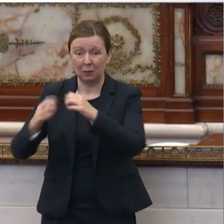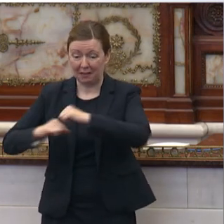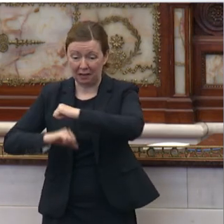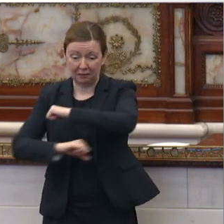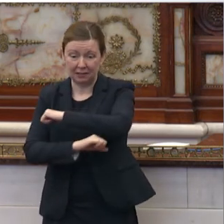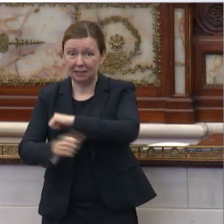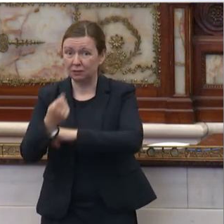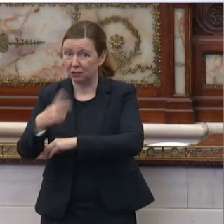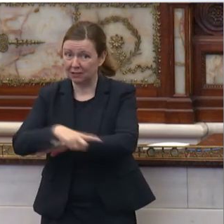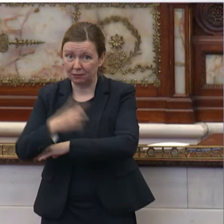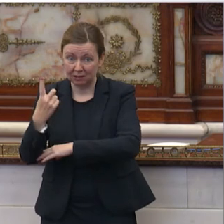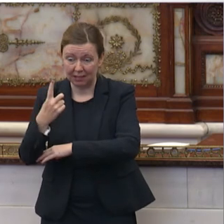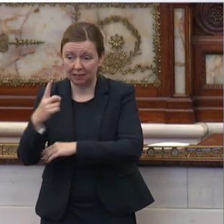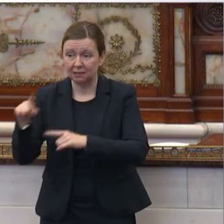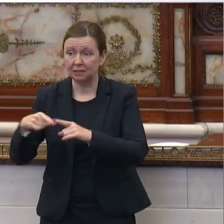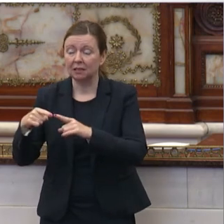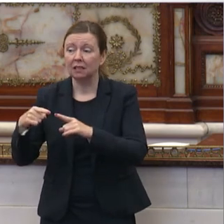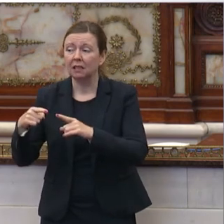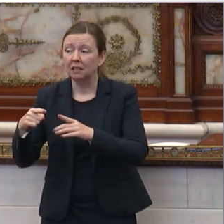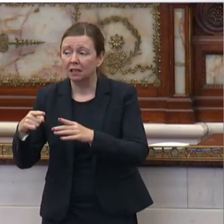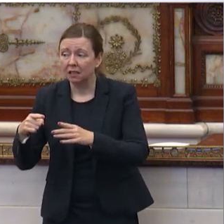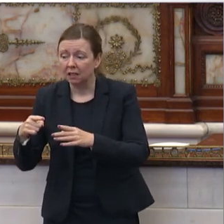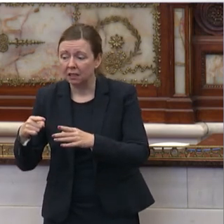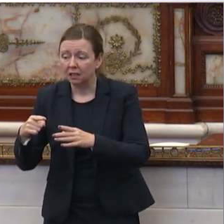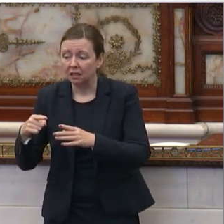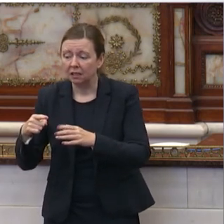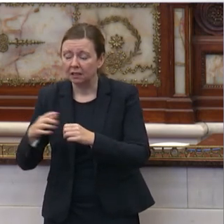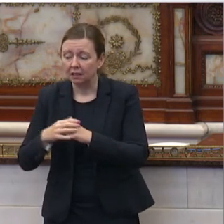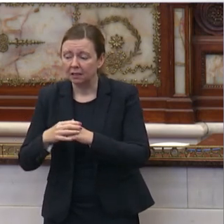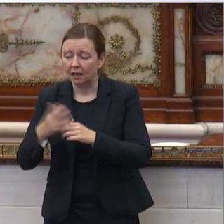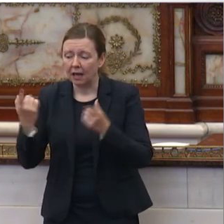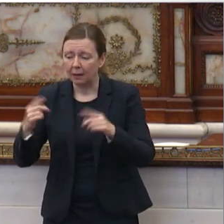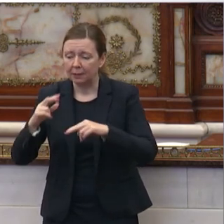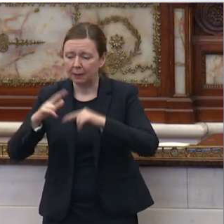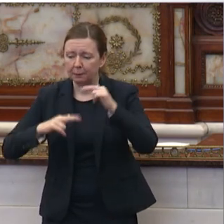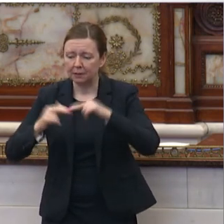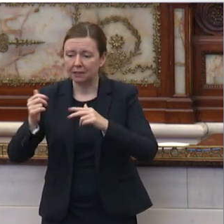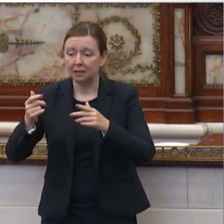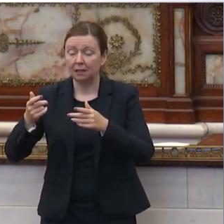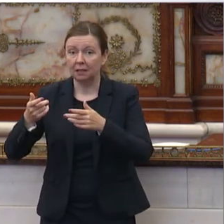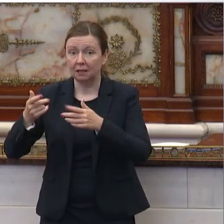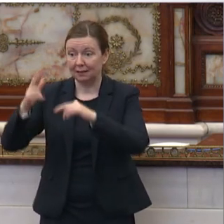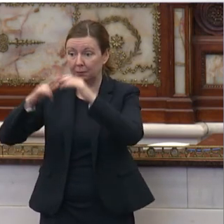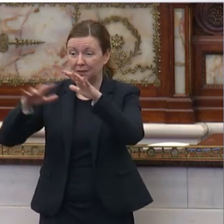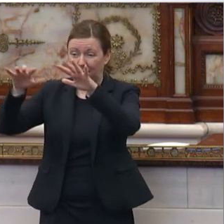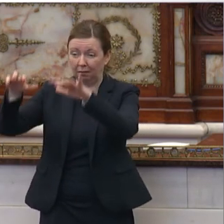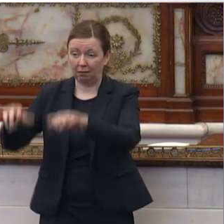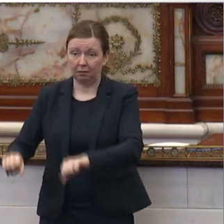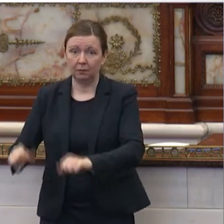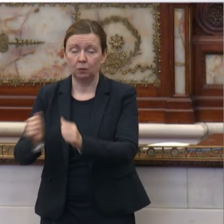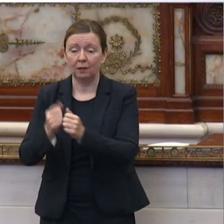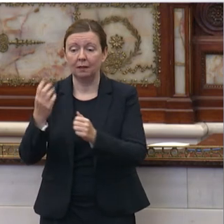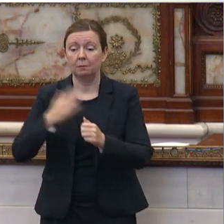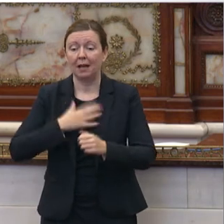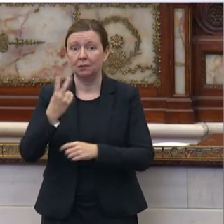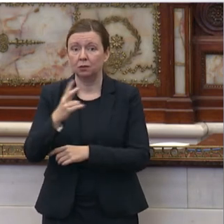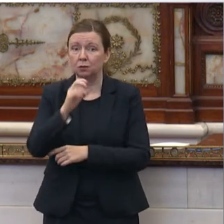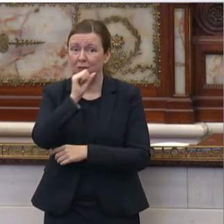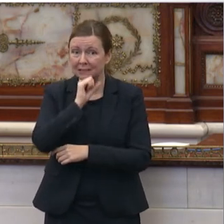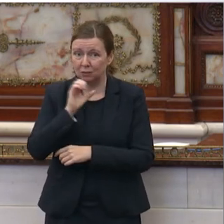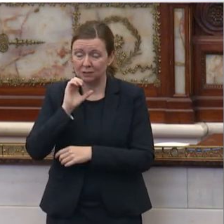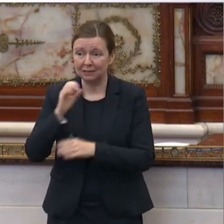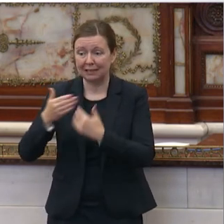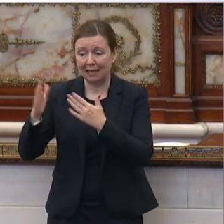days. And when the rain came, it destabilized the neighboring buildings, causing them to collapse with my two elderly neighbors inside, who